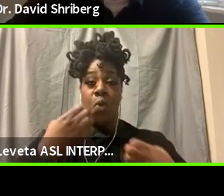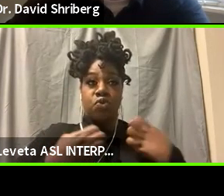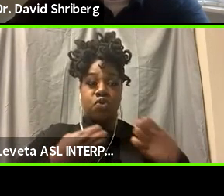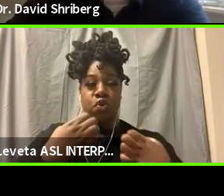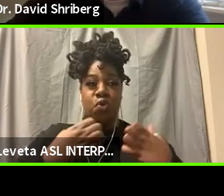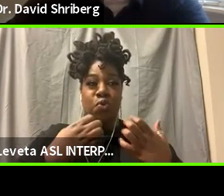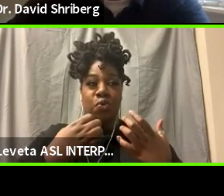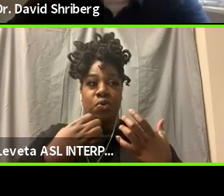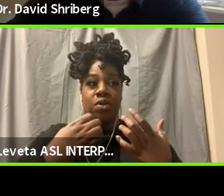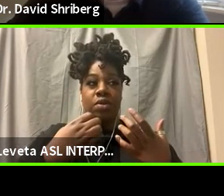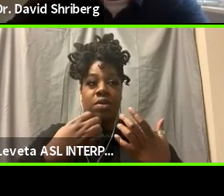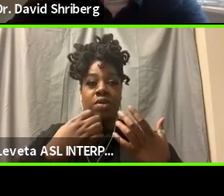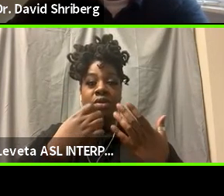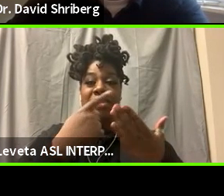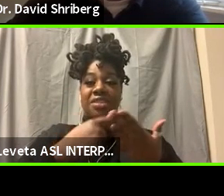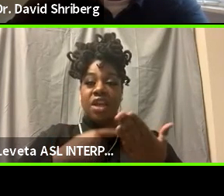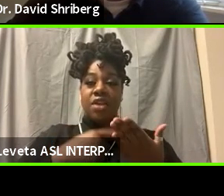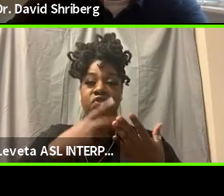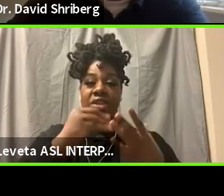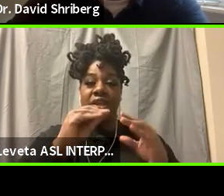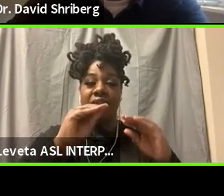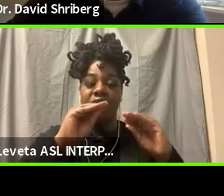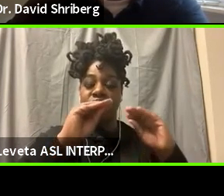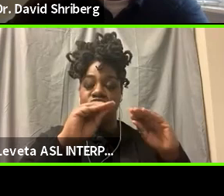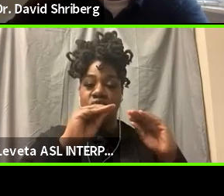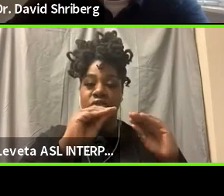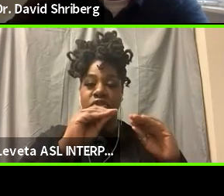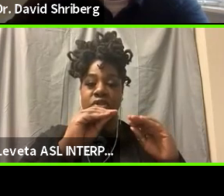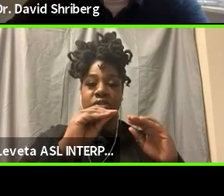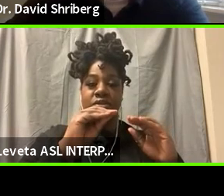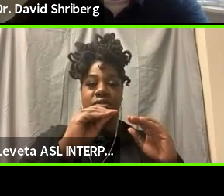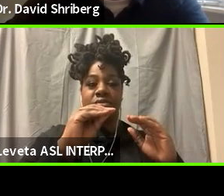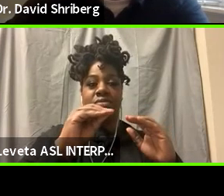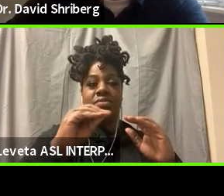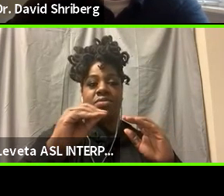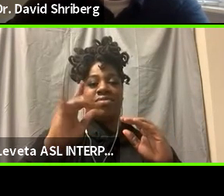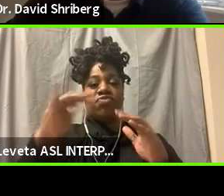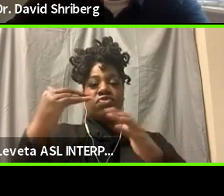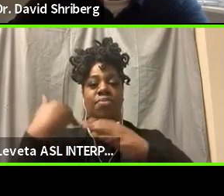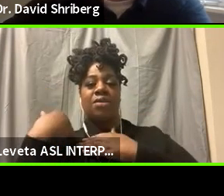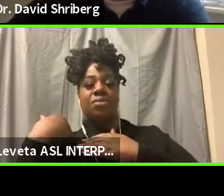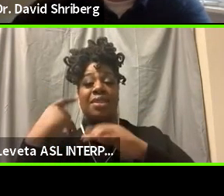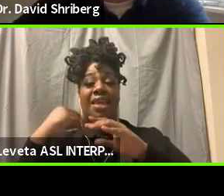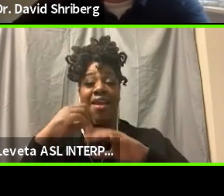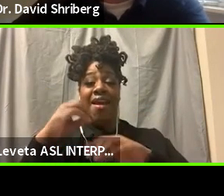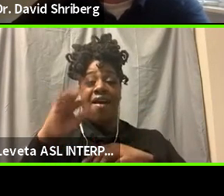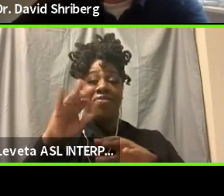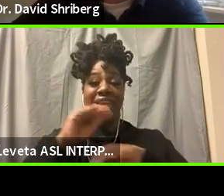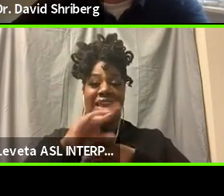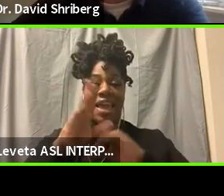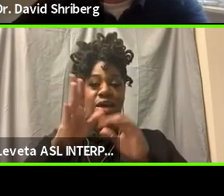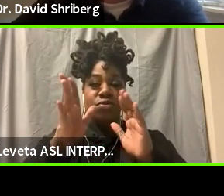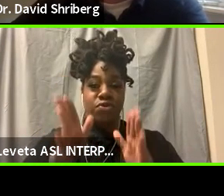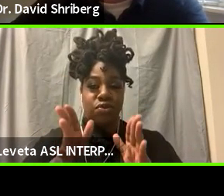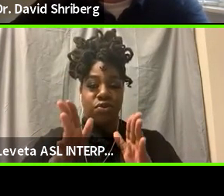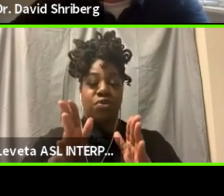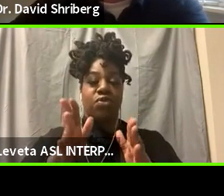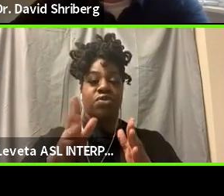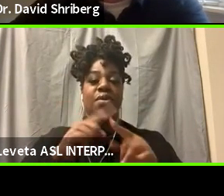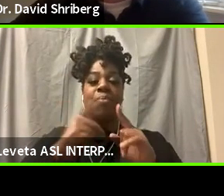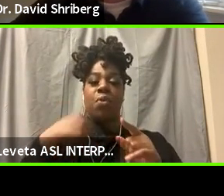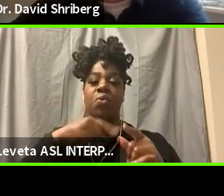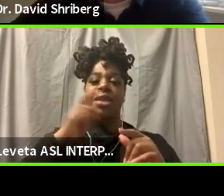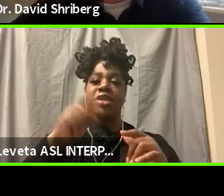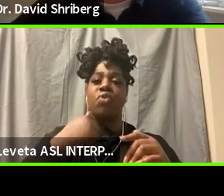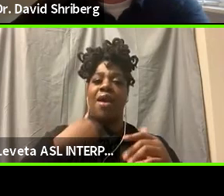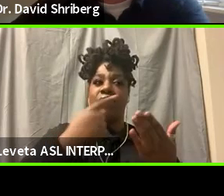provide direct instruction, sometimes maybe with some reservation from the staff about social emotional lessons. Maybe it takes time